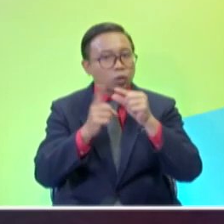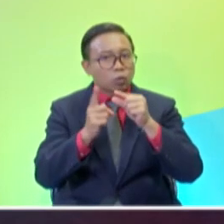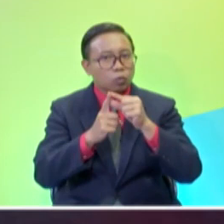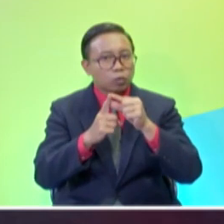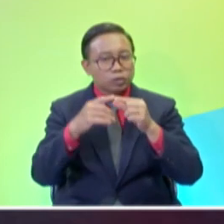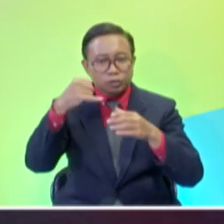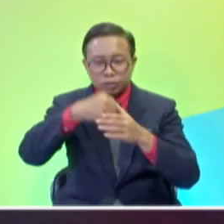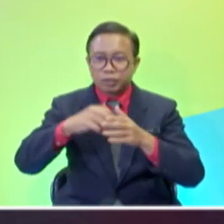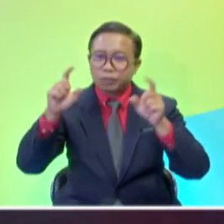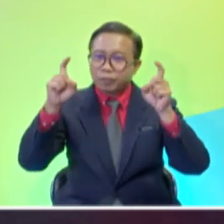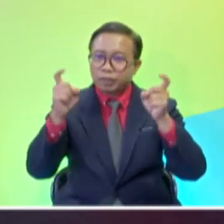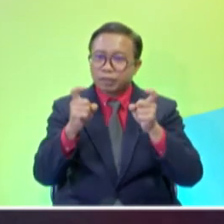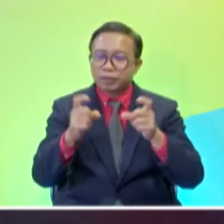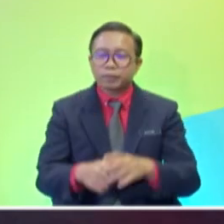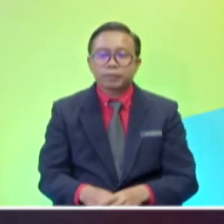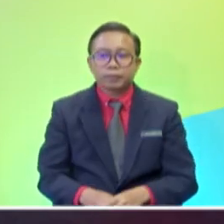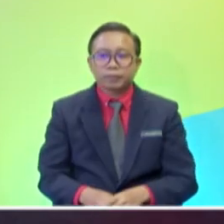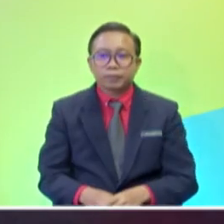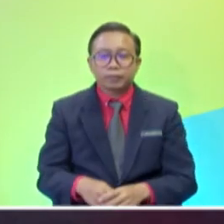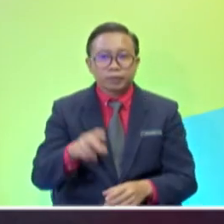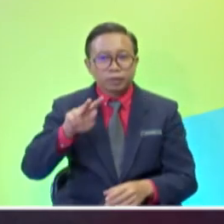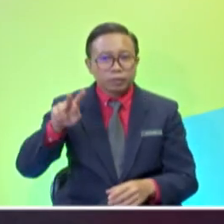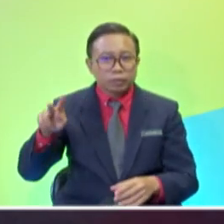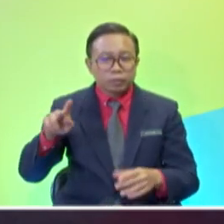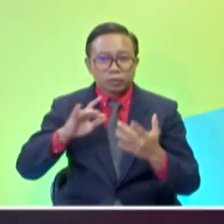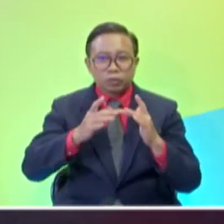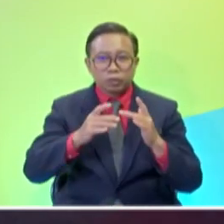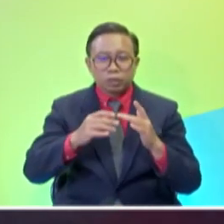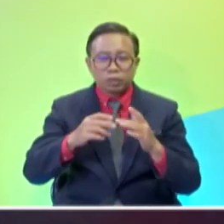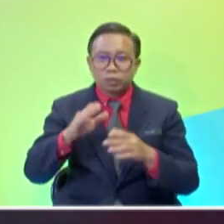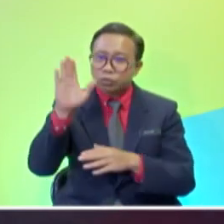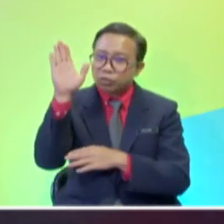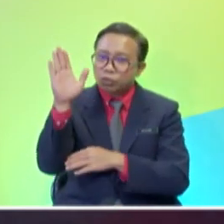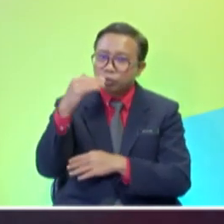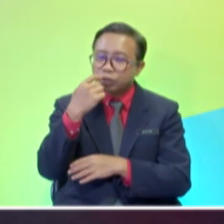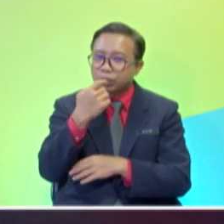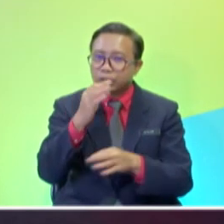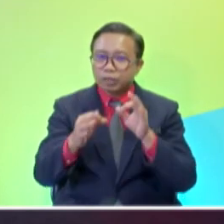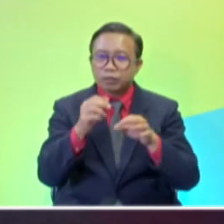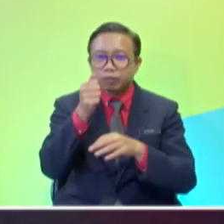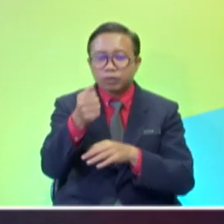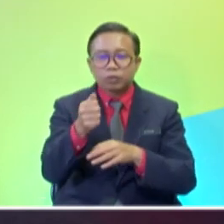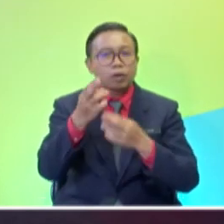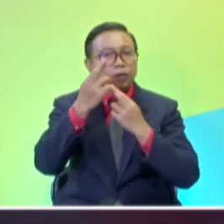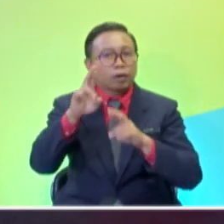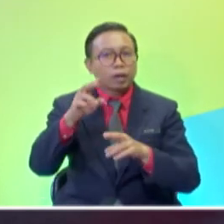in brackets. So pupils online, can I have a show of hand if you're ready to answer this? Perhaps we can hear from Ian